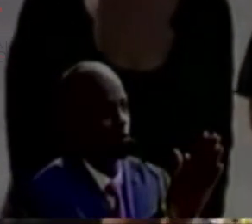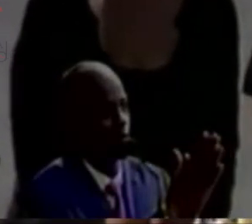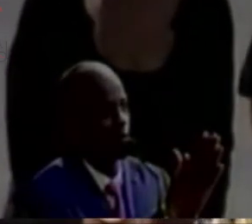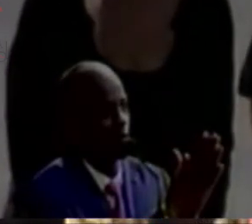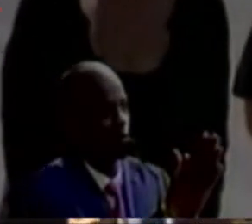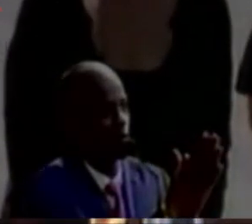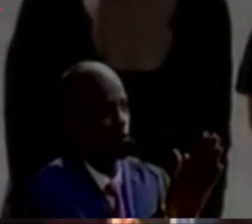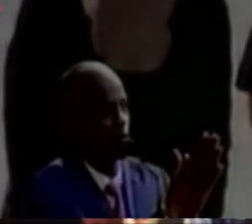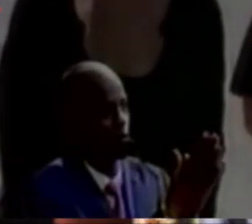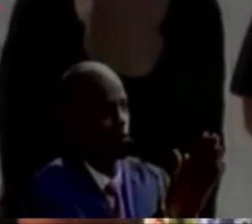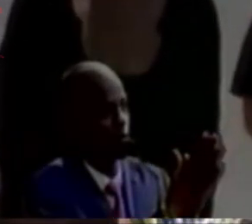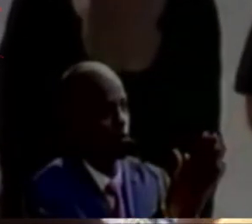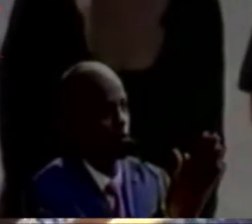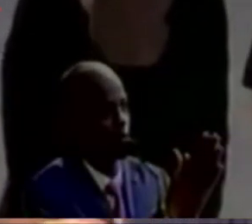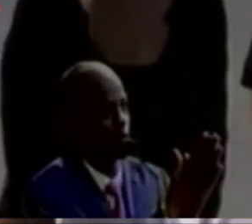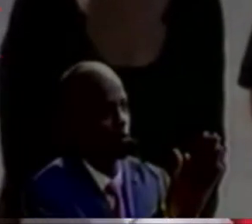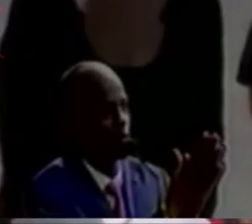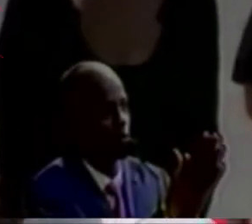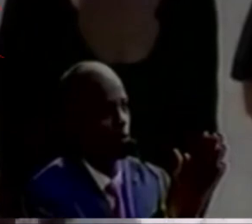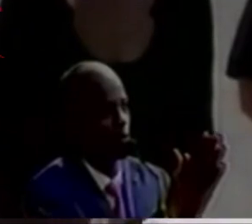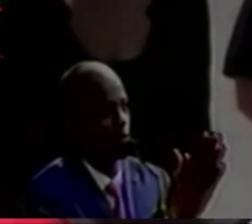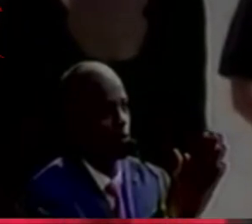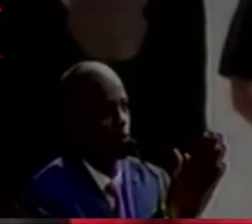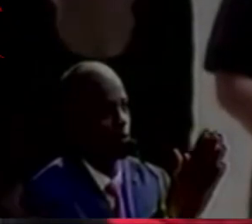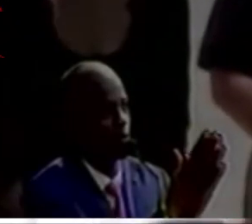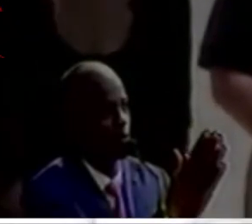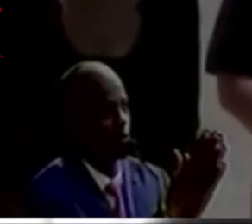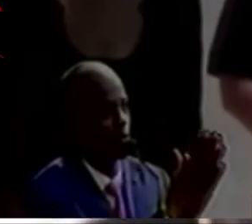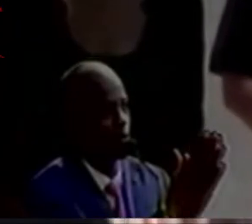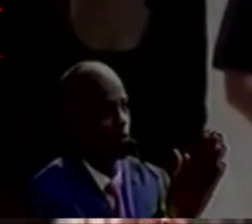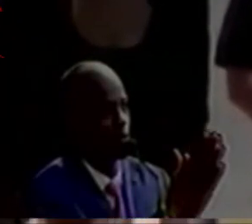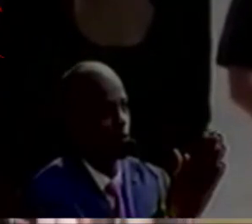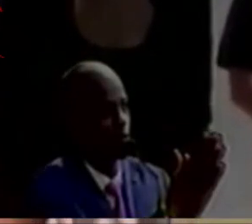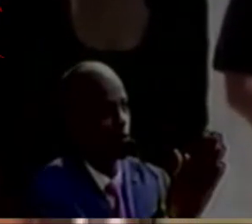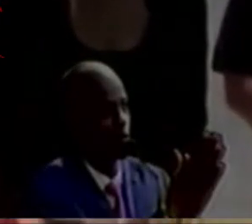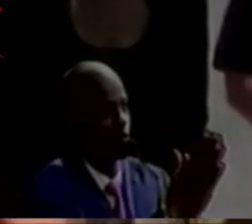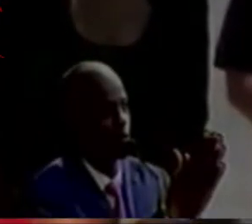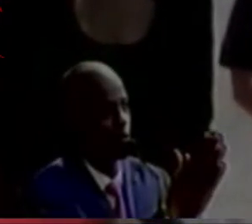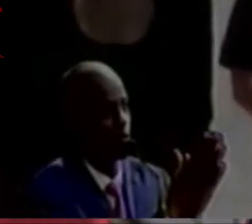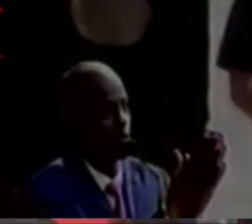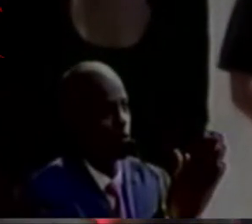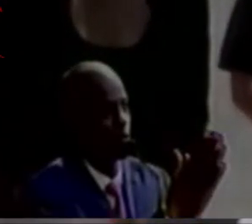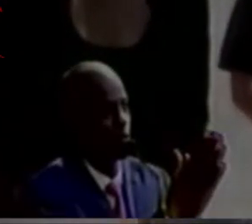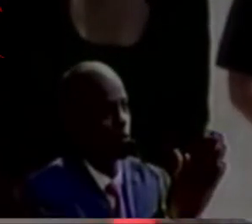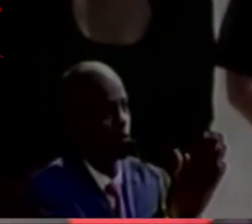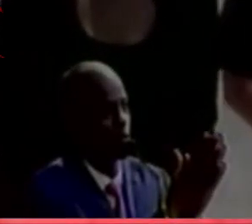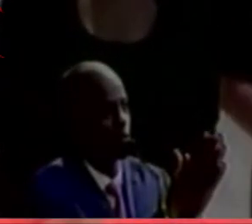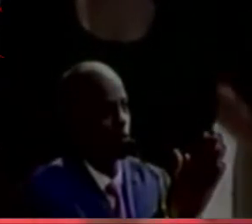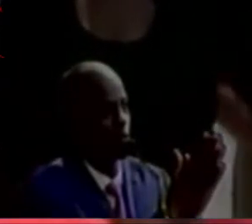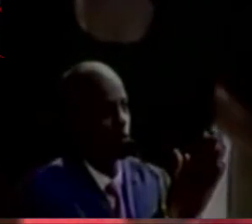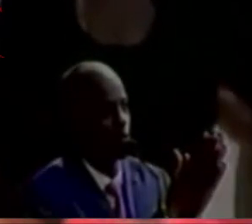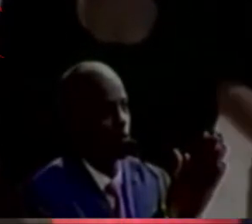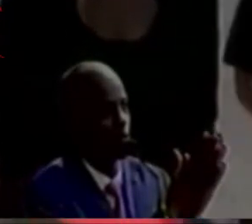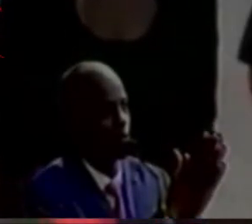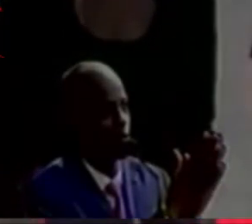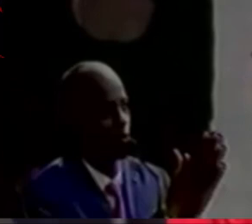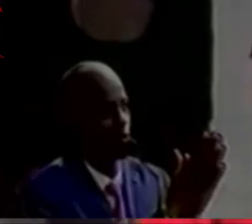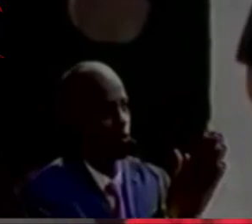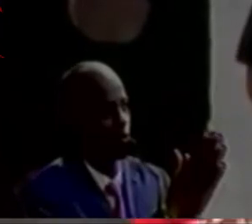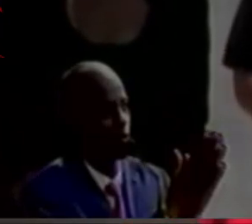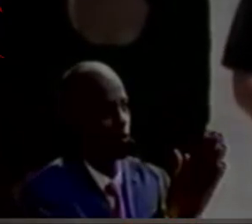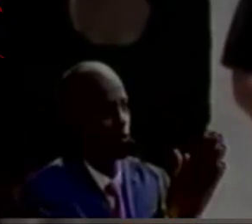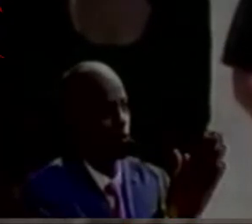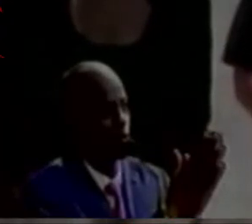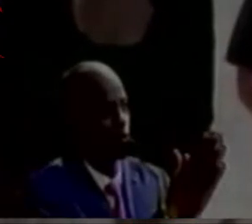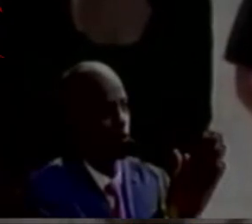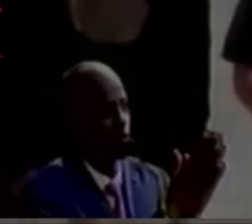working with all our colleagues, the ambassador and the team here. But again, you know, issues to save lives and alleviate suffering are the top two